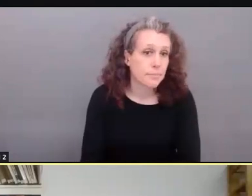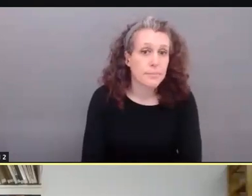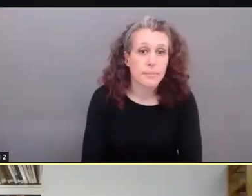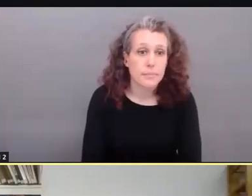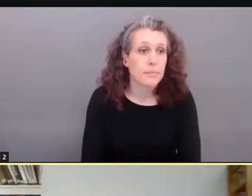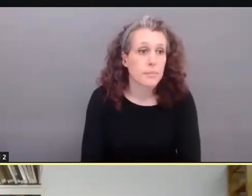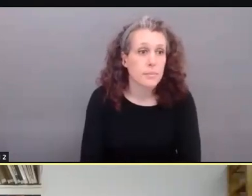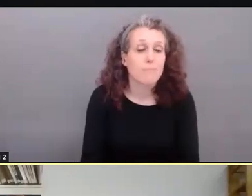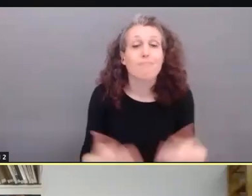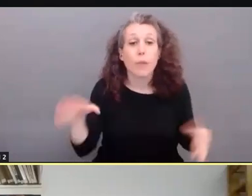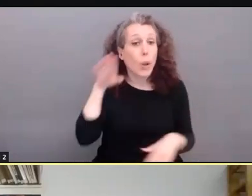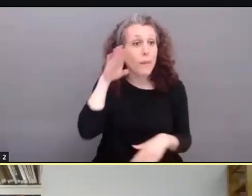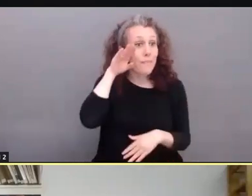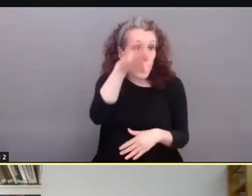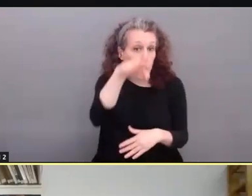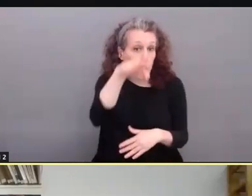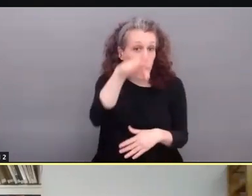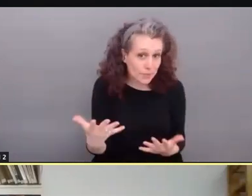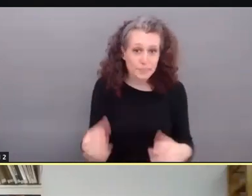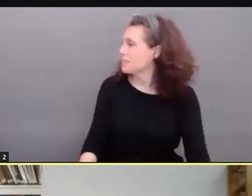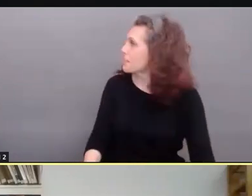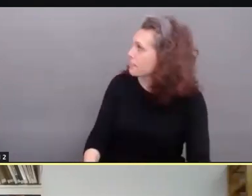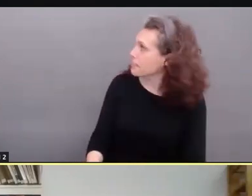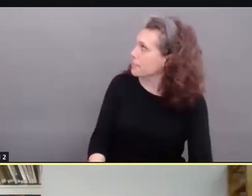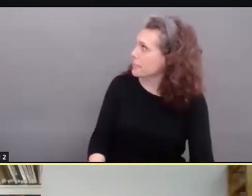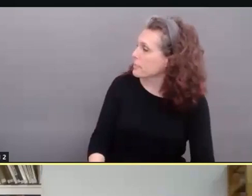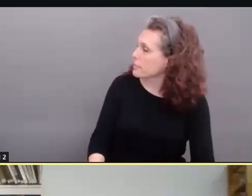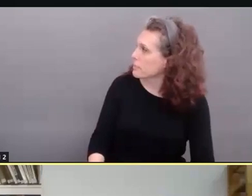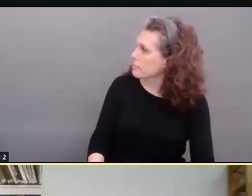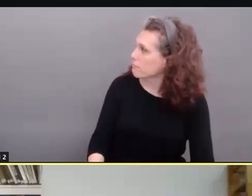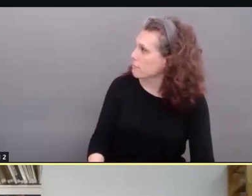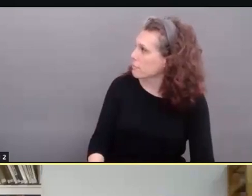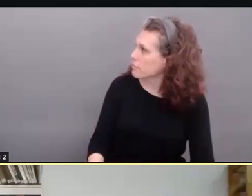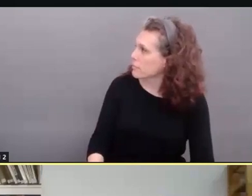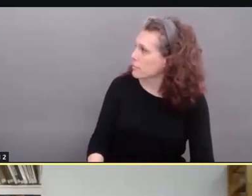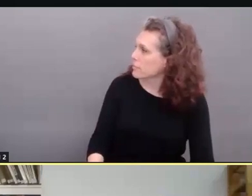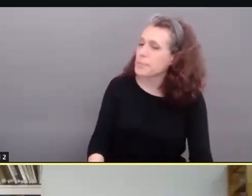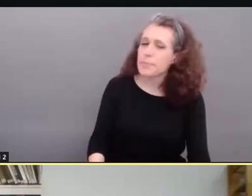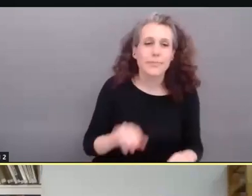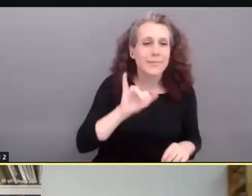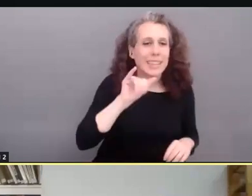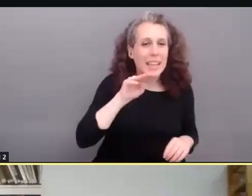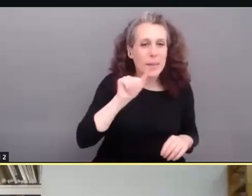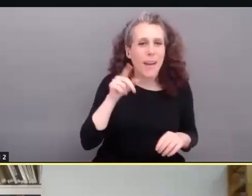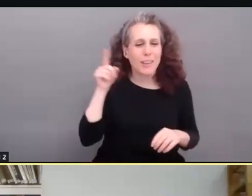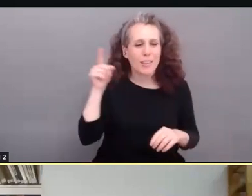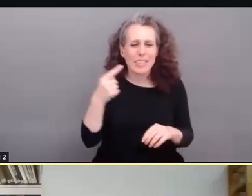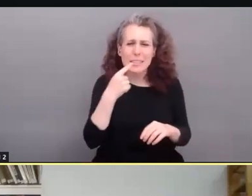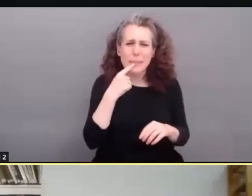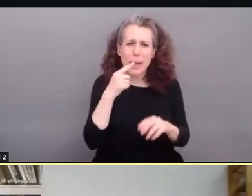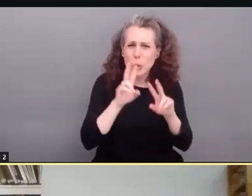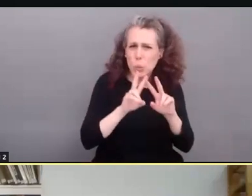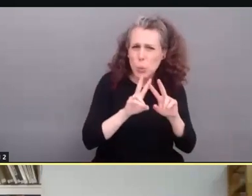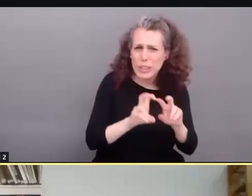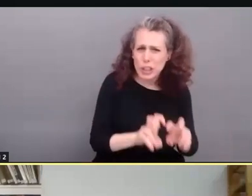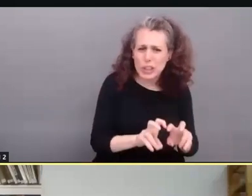Going forward, I believe research, Emma, I think mentioned research was something